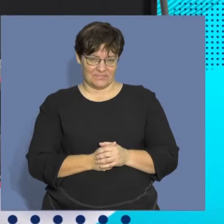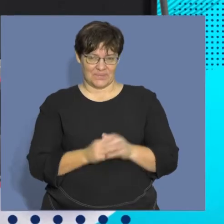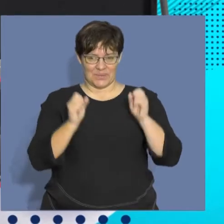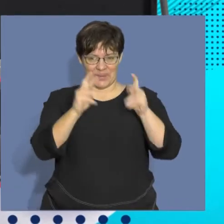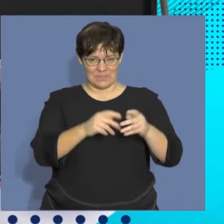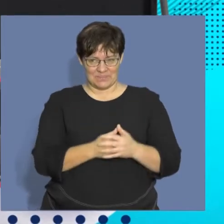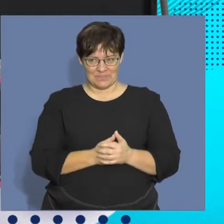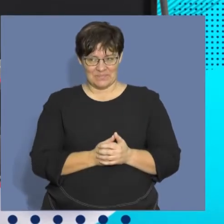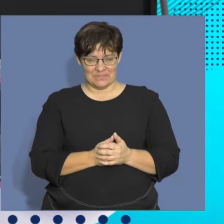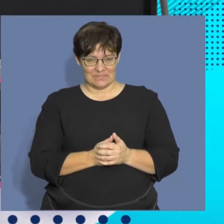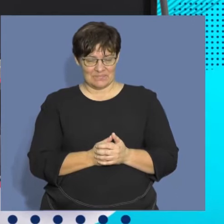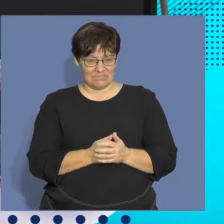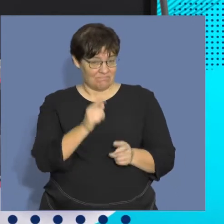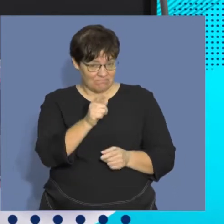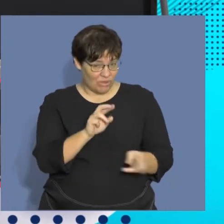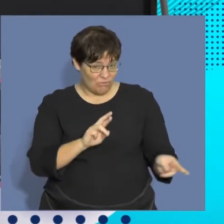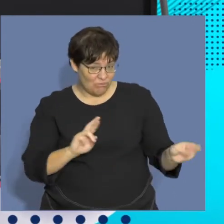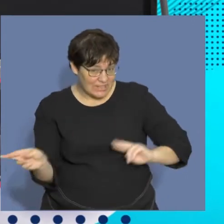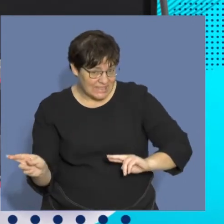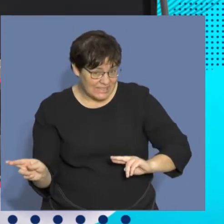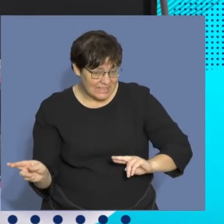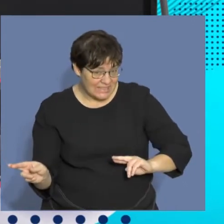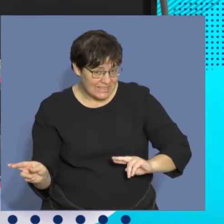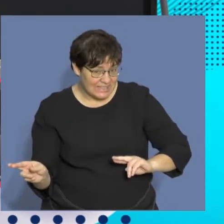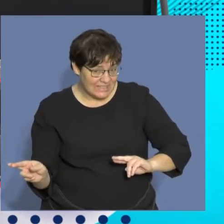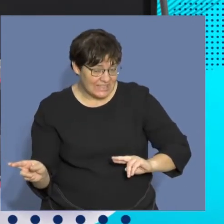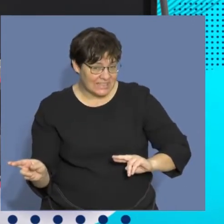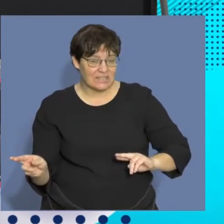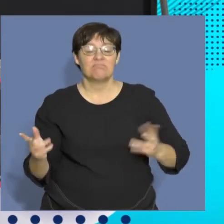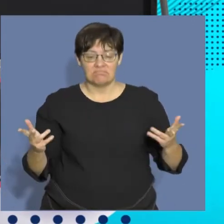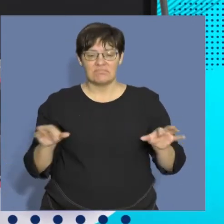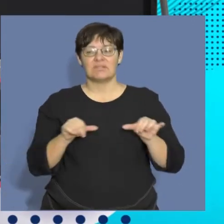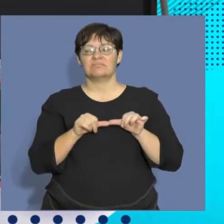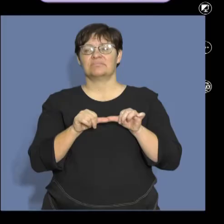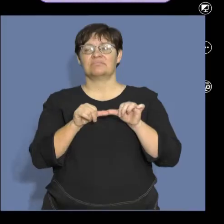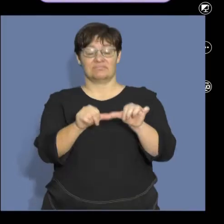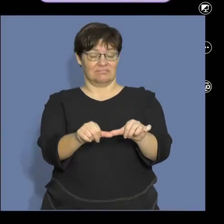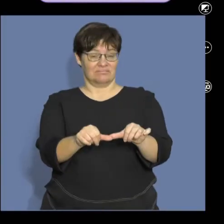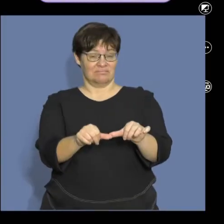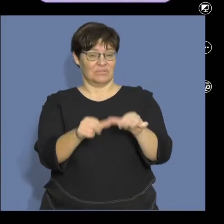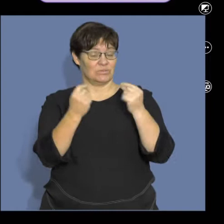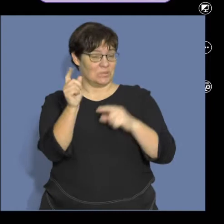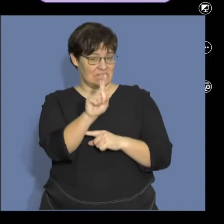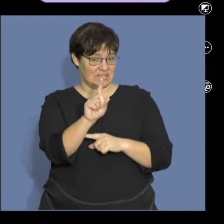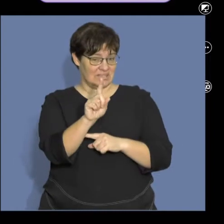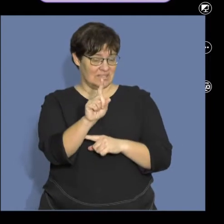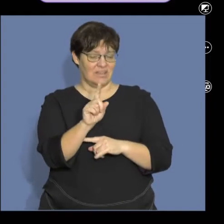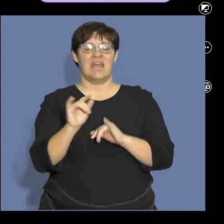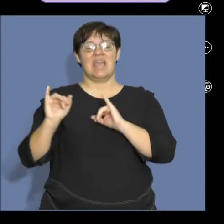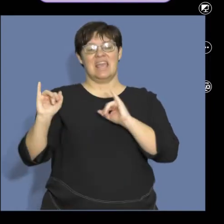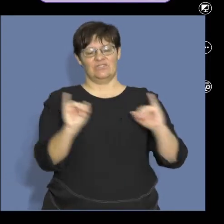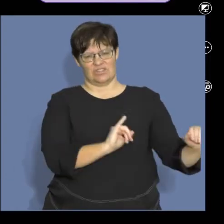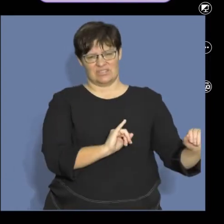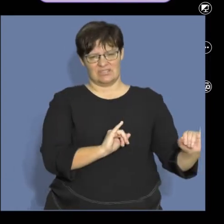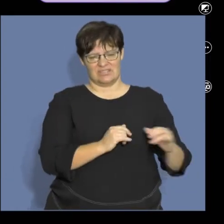All right, are you ready now to proceed to the